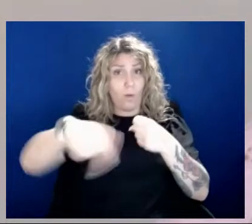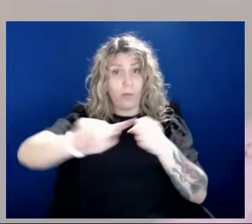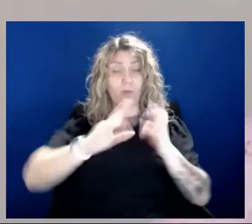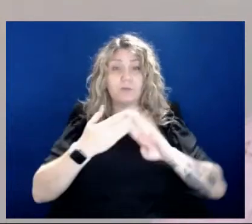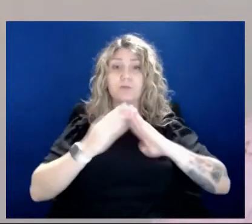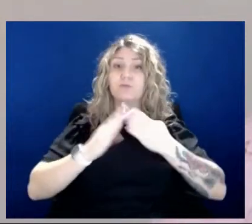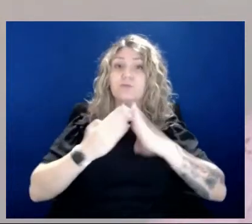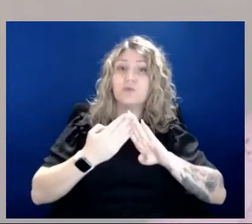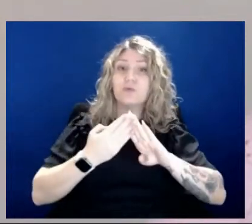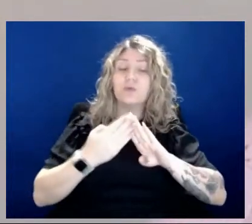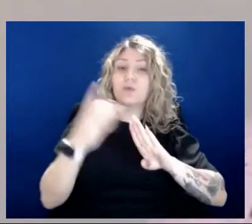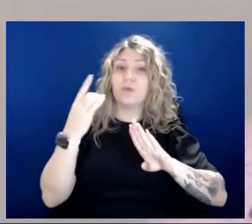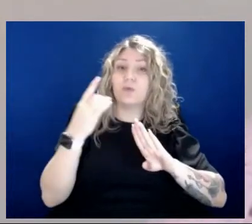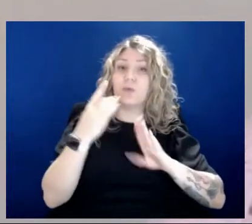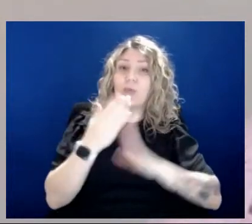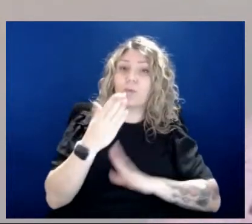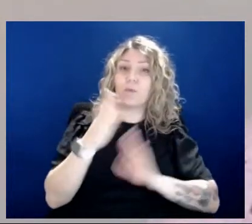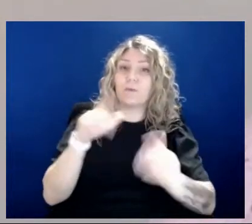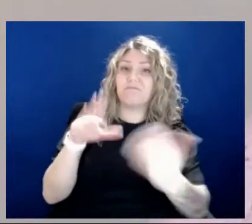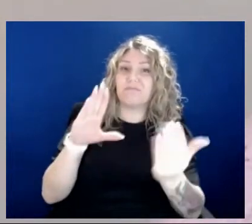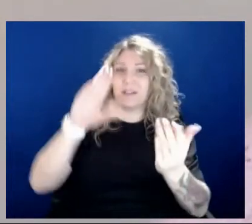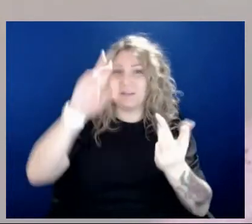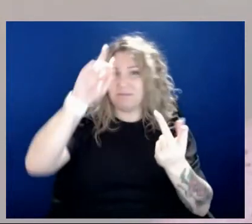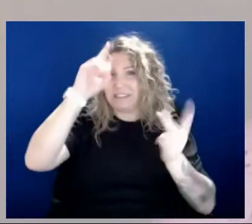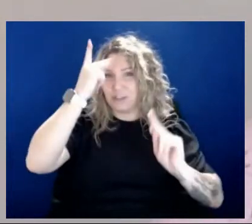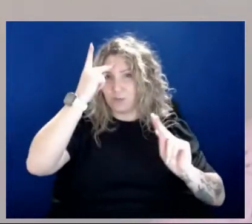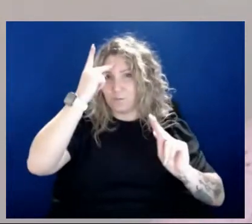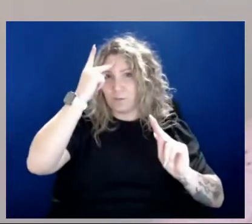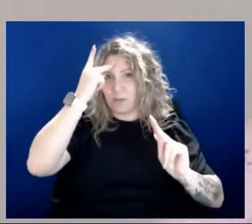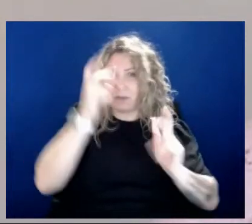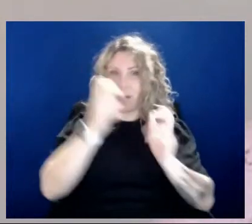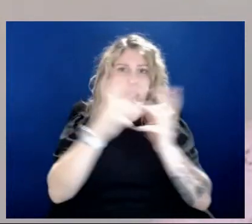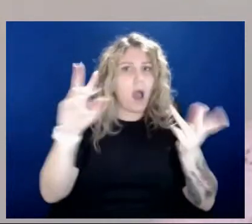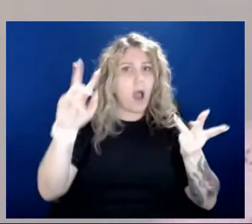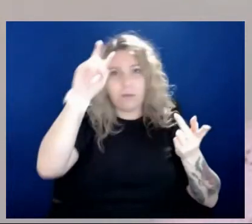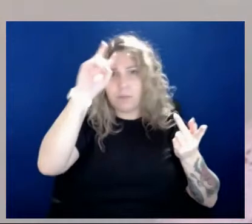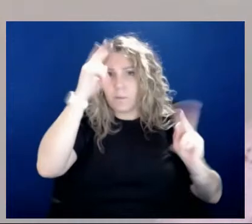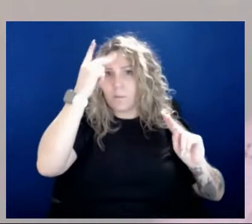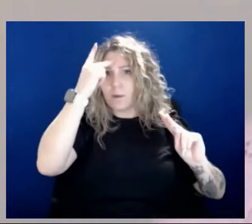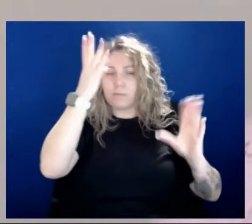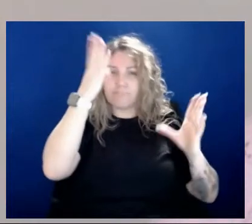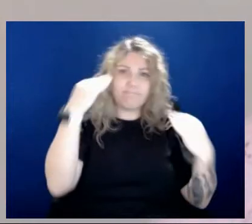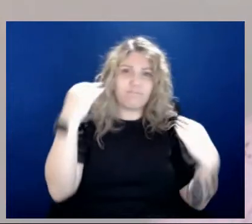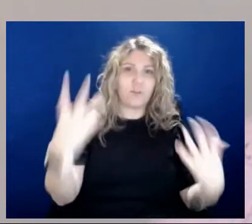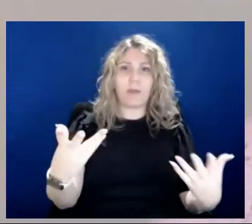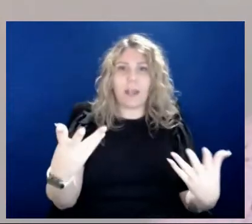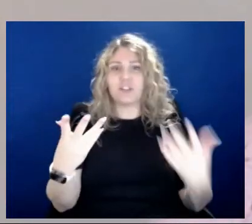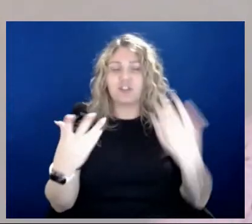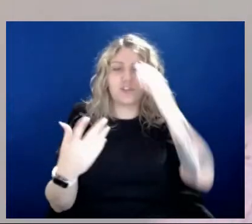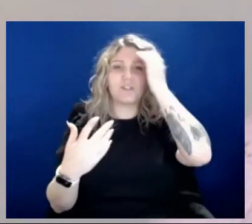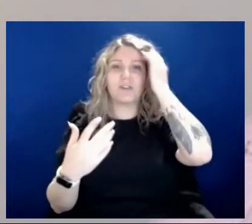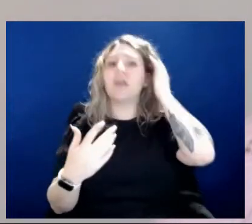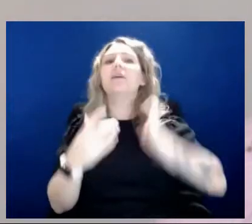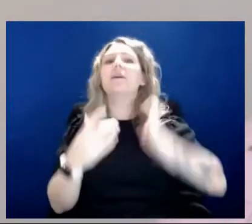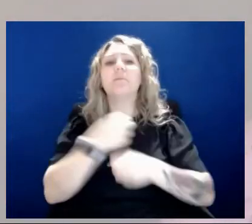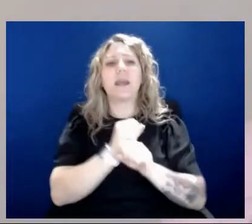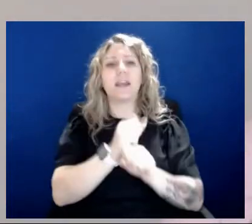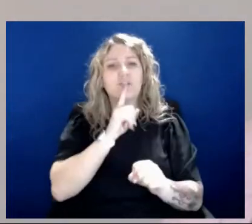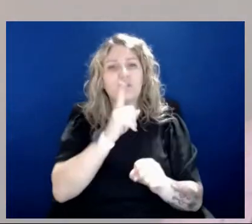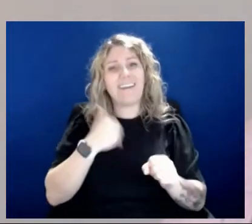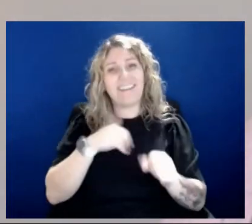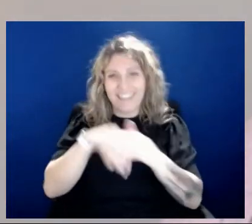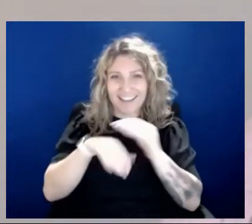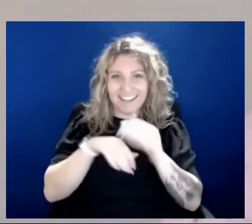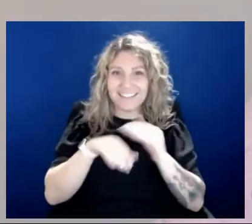communities to address misinformation. There was tons of misinformation anywhere, and make sure that they got access to